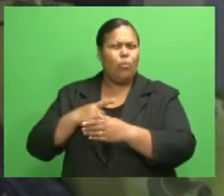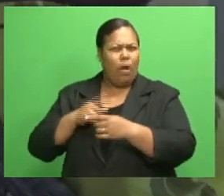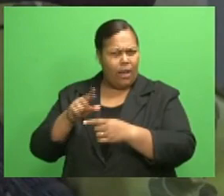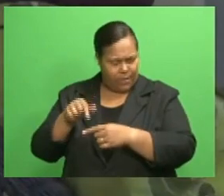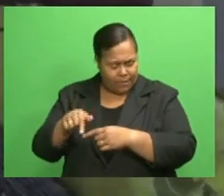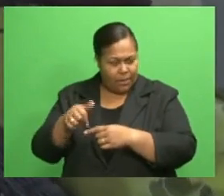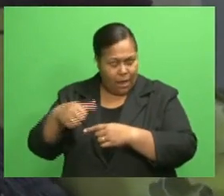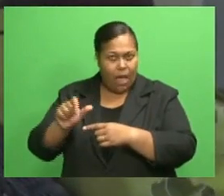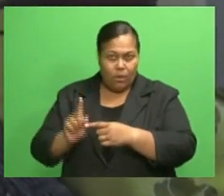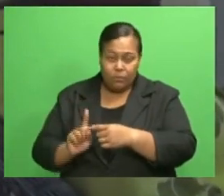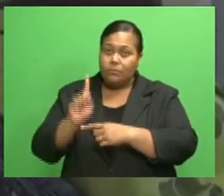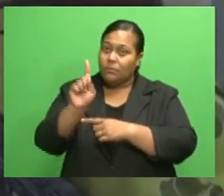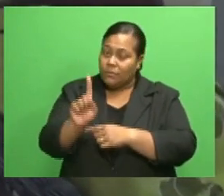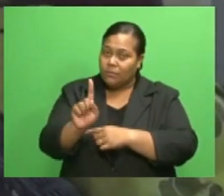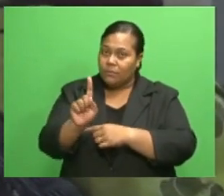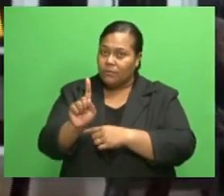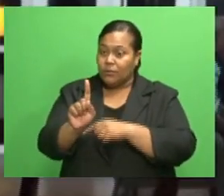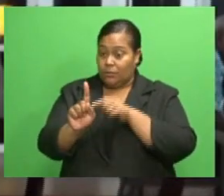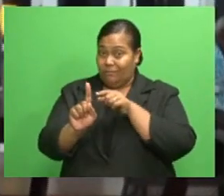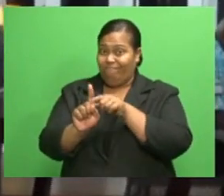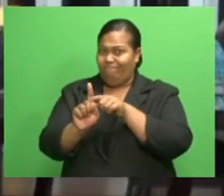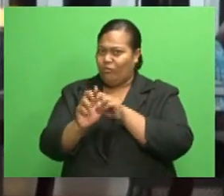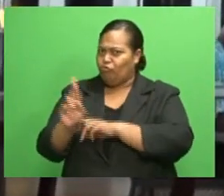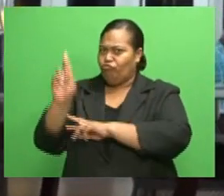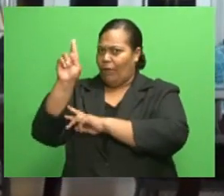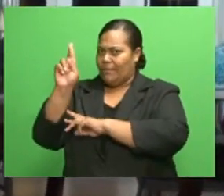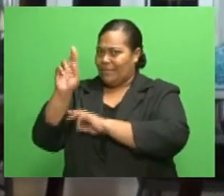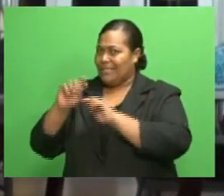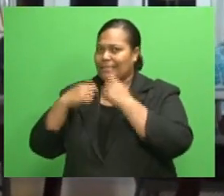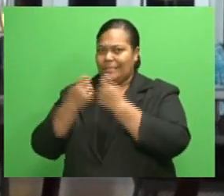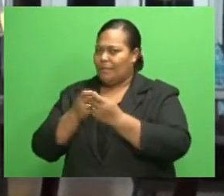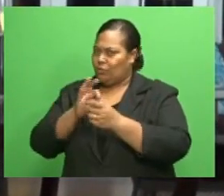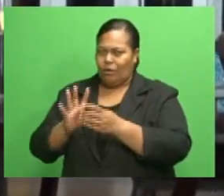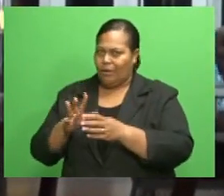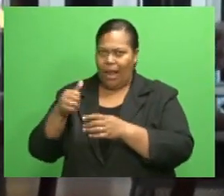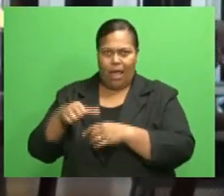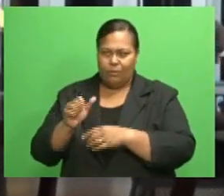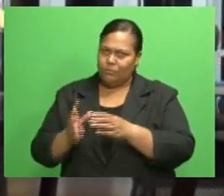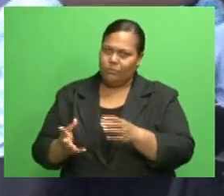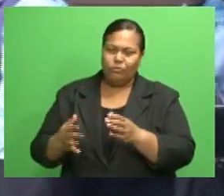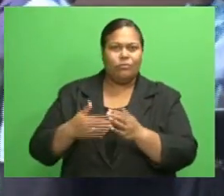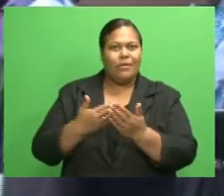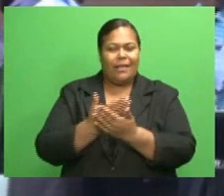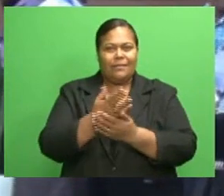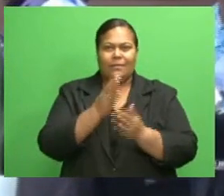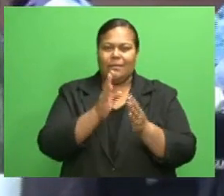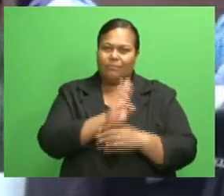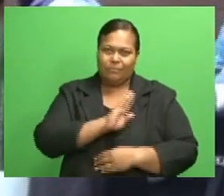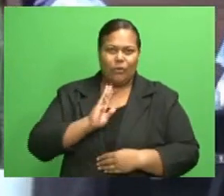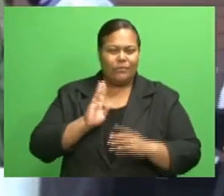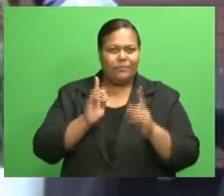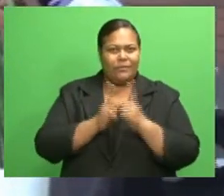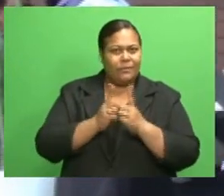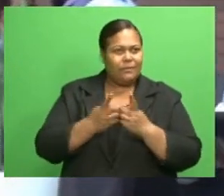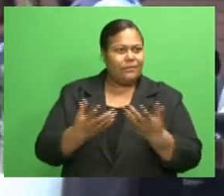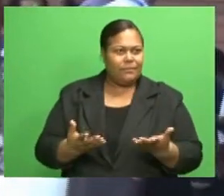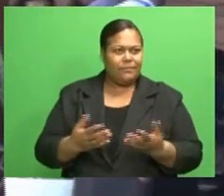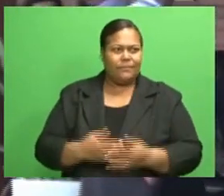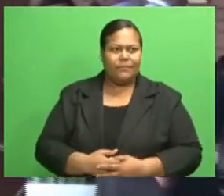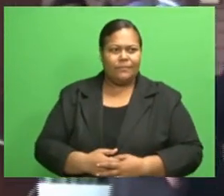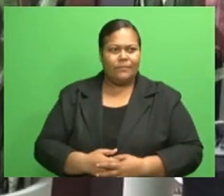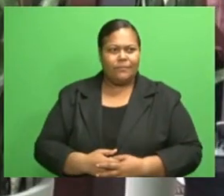my representatives are not allowed? So you allowed in your capacity as party leader. The issue before us today says to unsuspend the